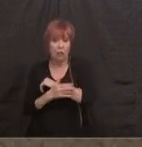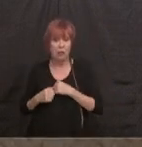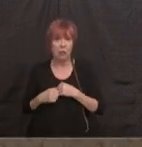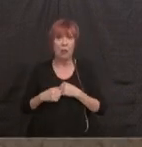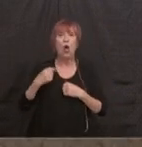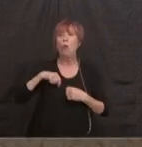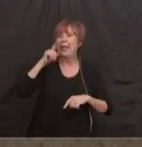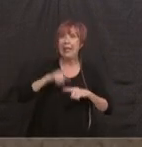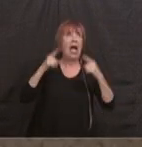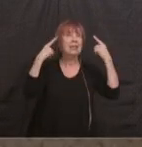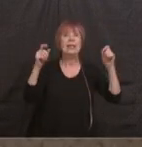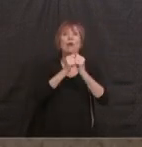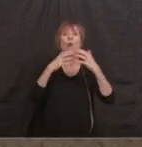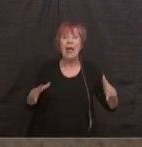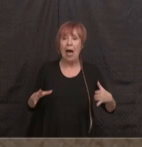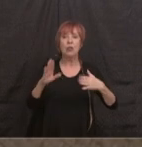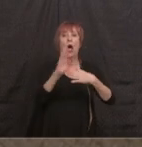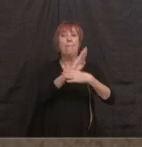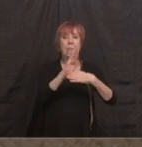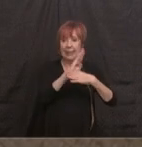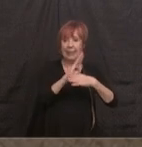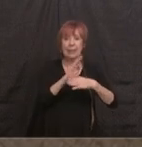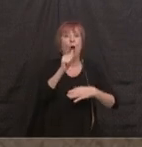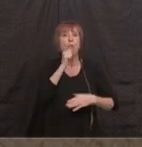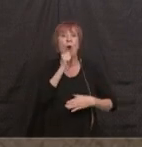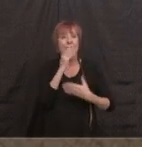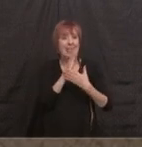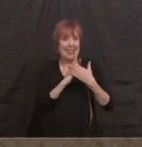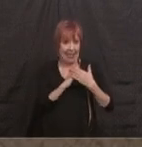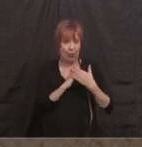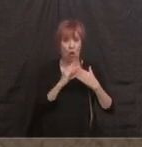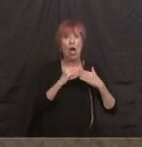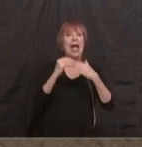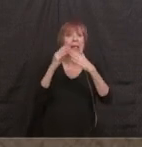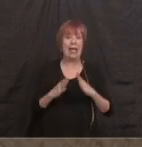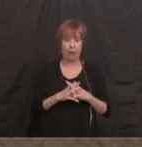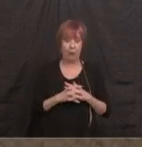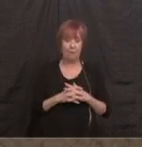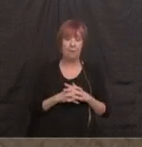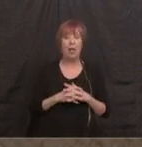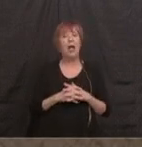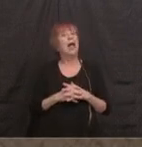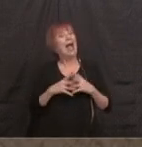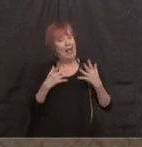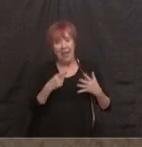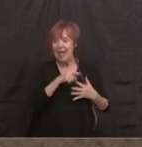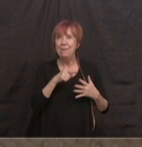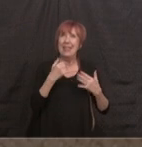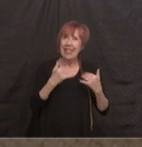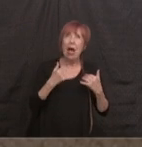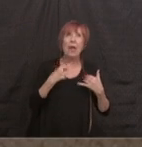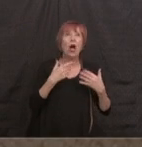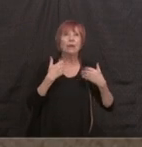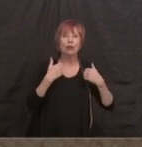without private sector leadership. And the encouraging thing is that private sector leaders are showing, in a lot of ways, more ambition than,